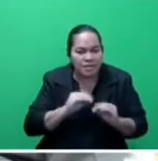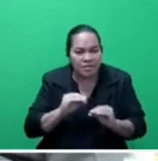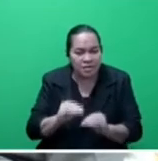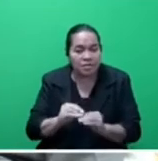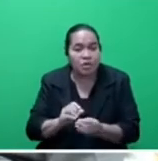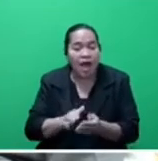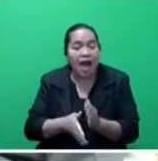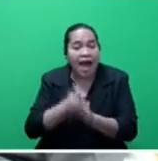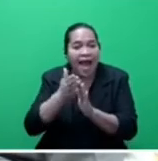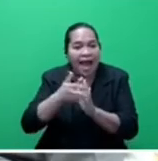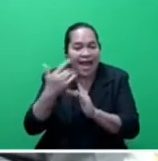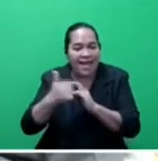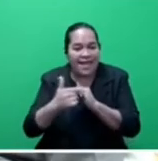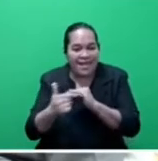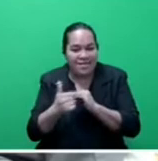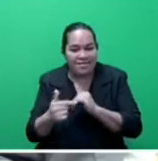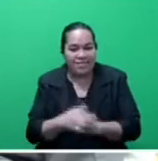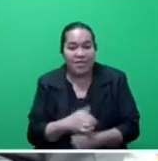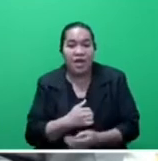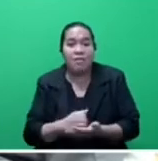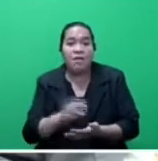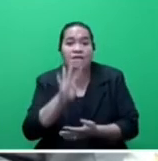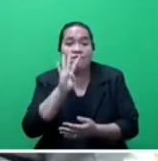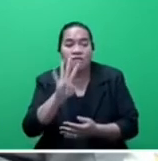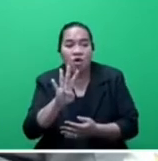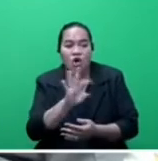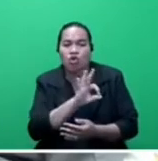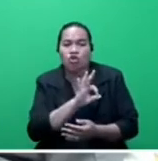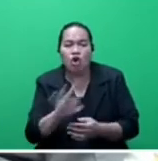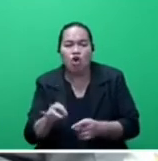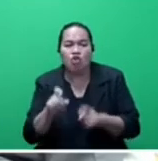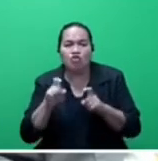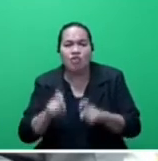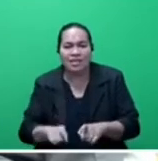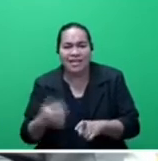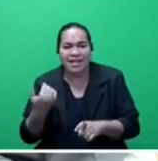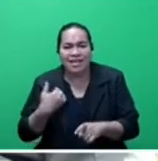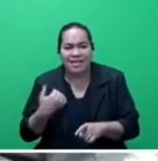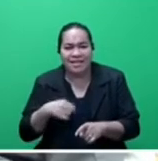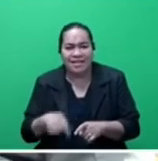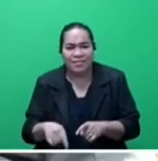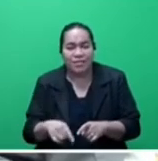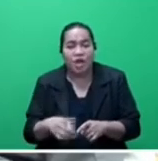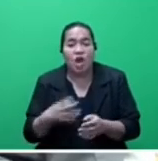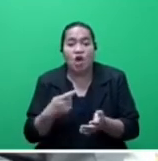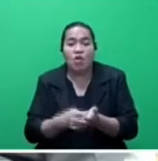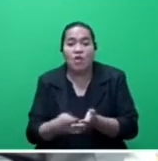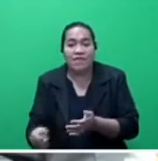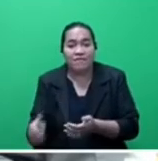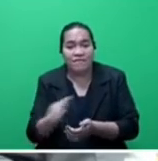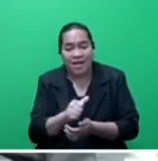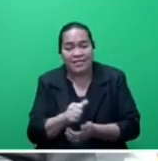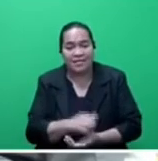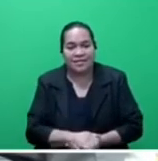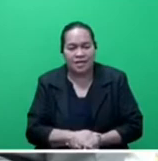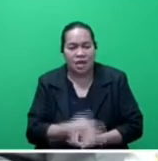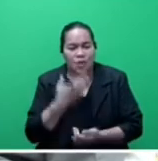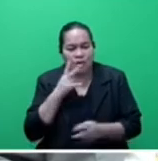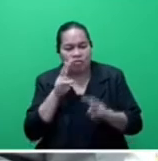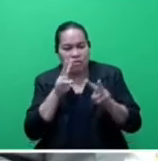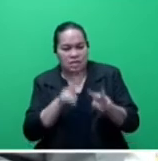Number 4, Mr. Speaker, is the non-resident withholding tax refunds. Honorable Speaker, when you see this,